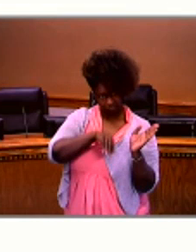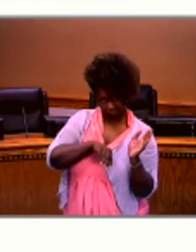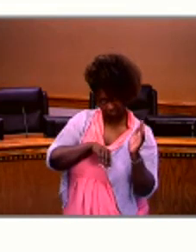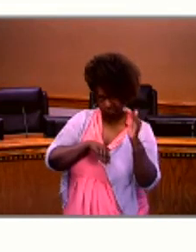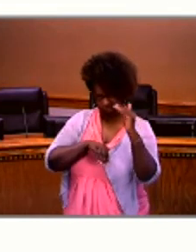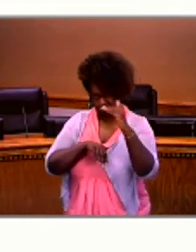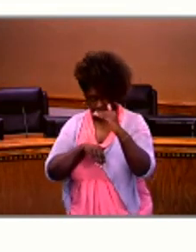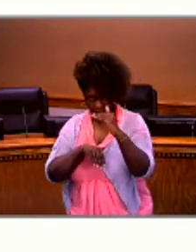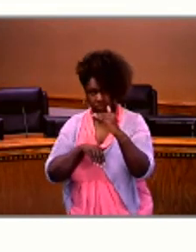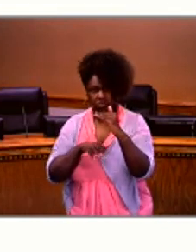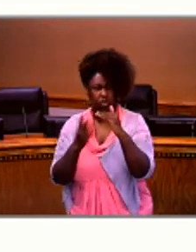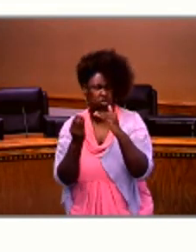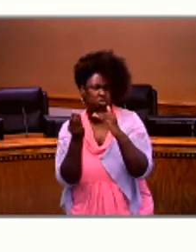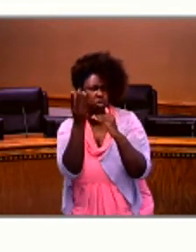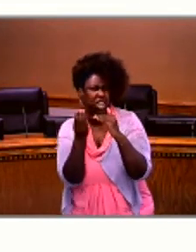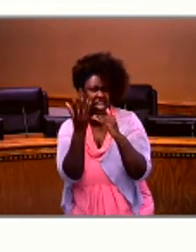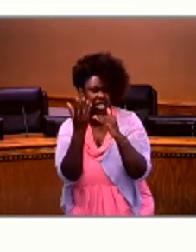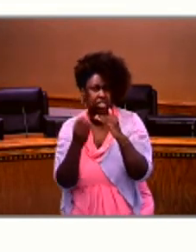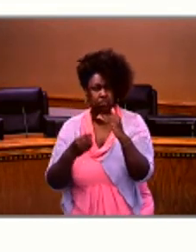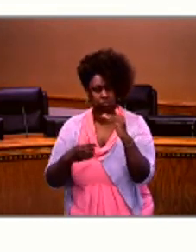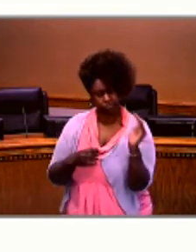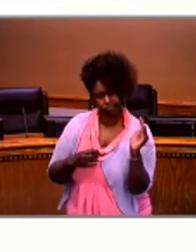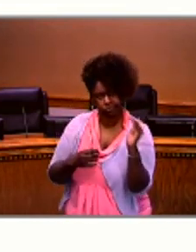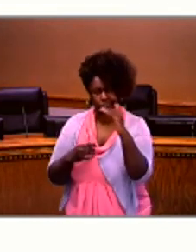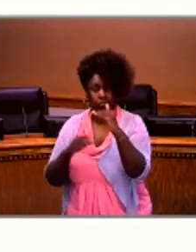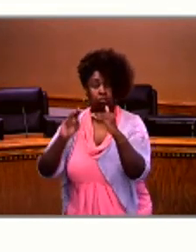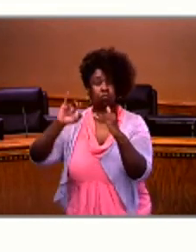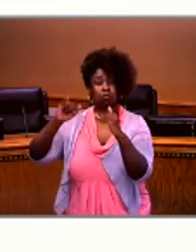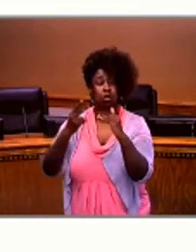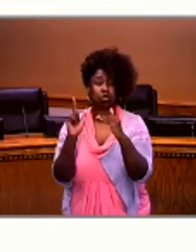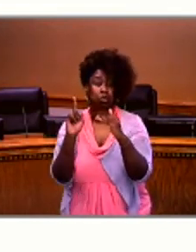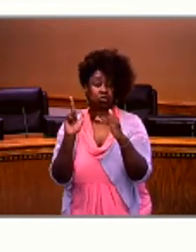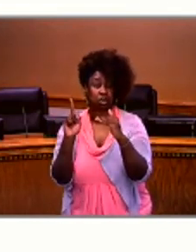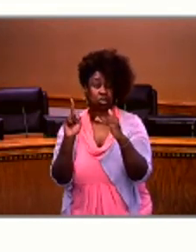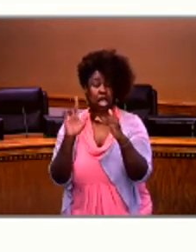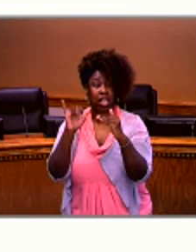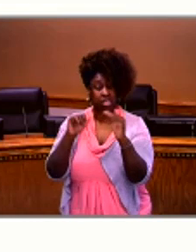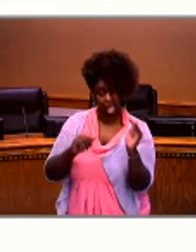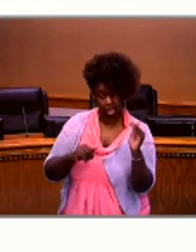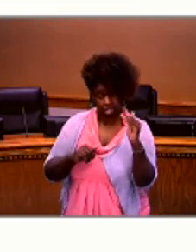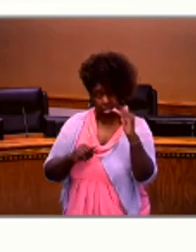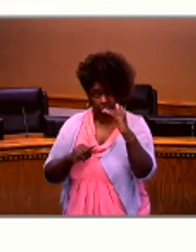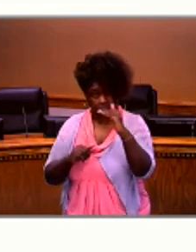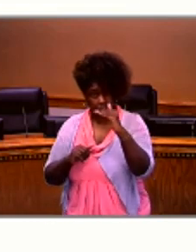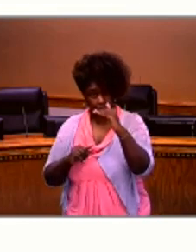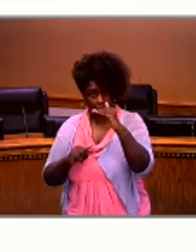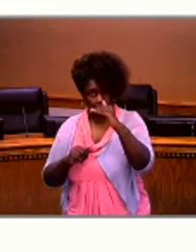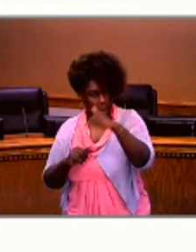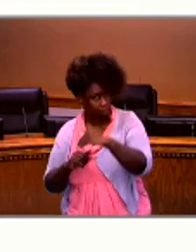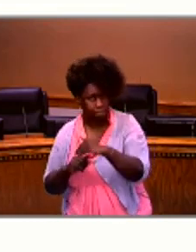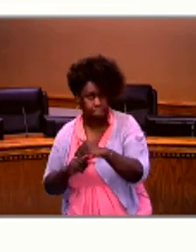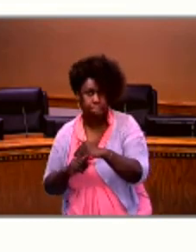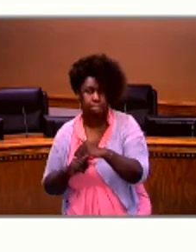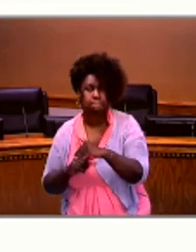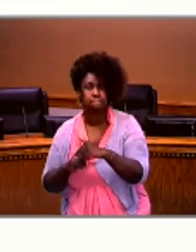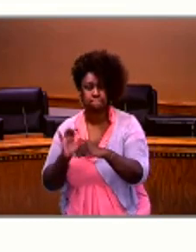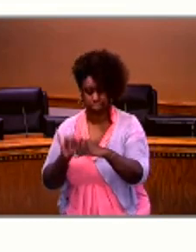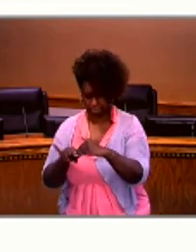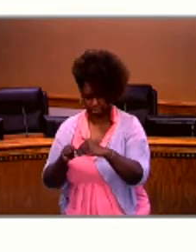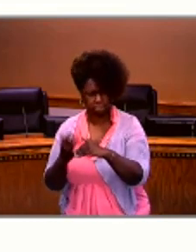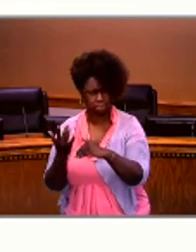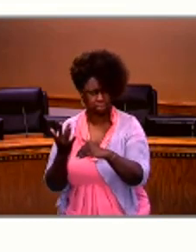past few years. And in the March 21st range, that curve began to take a steep drop, which